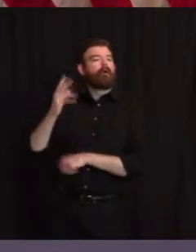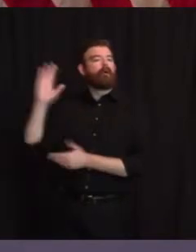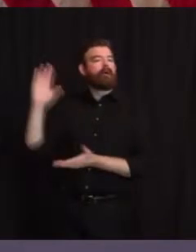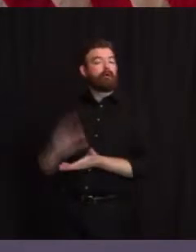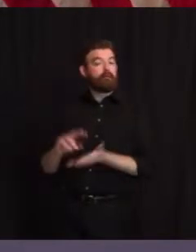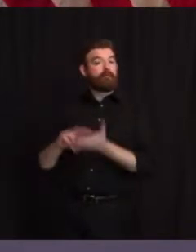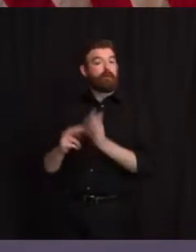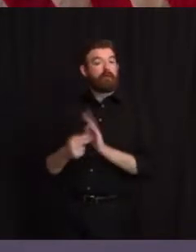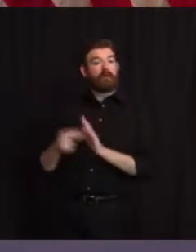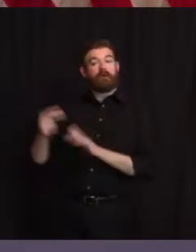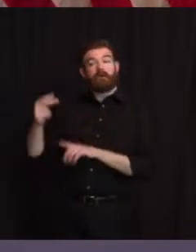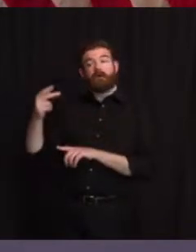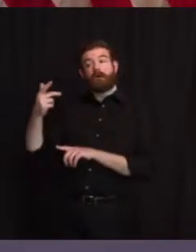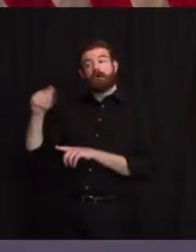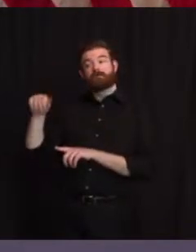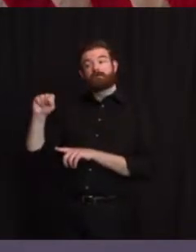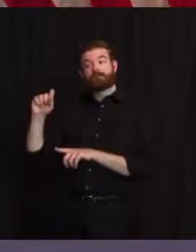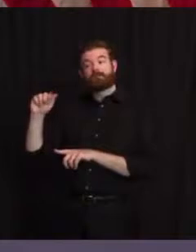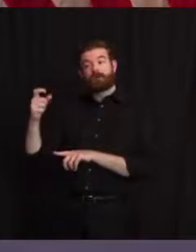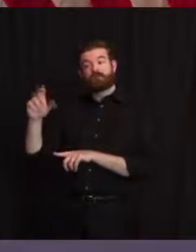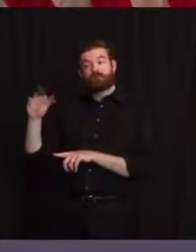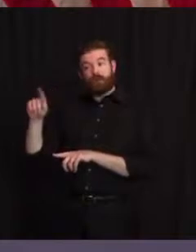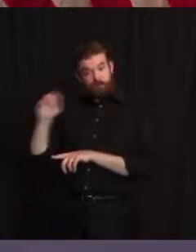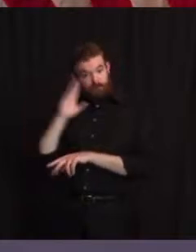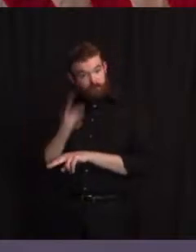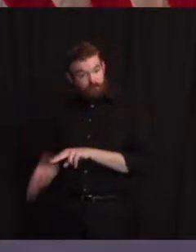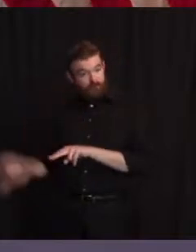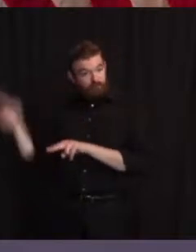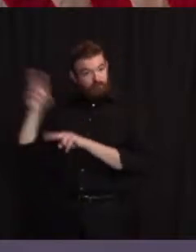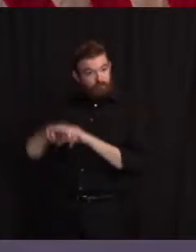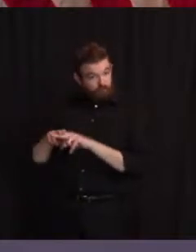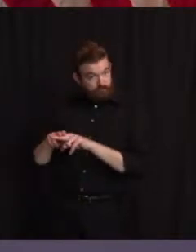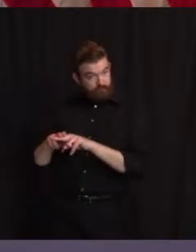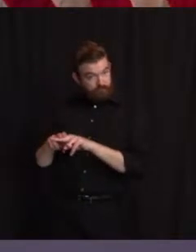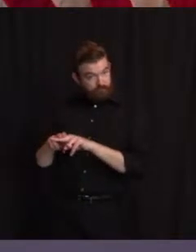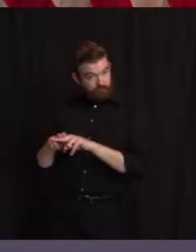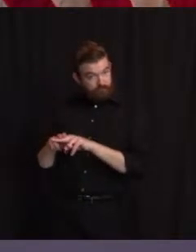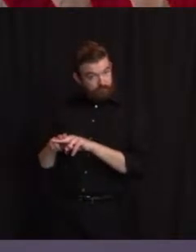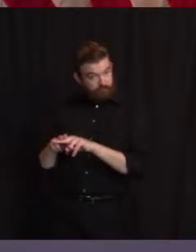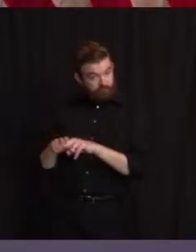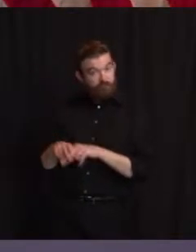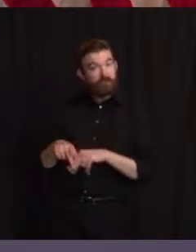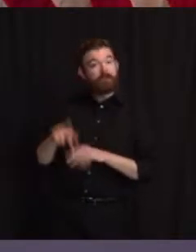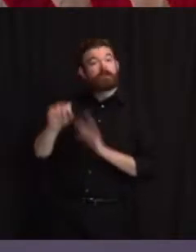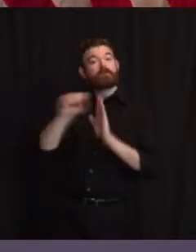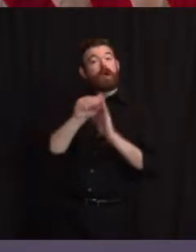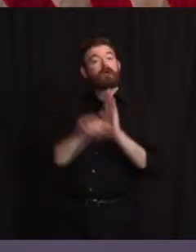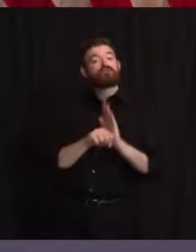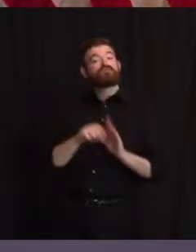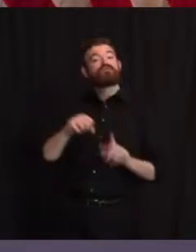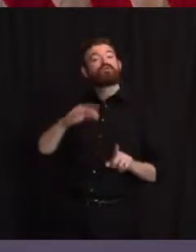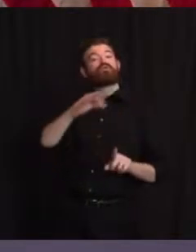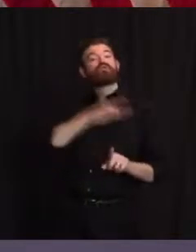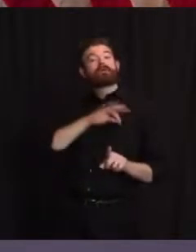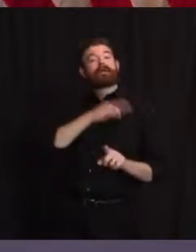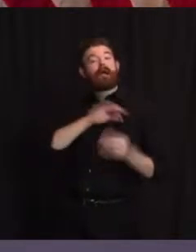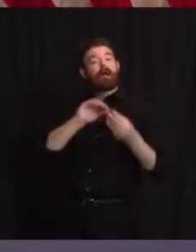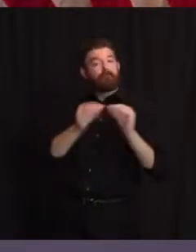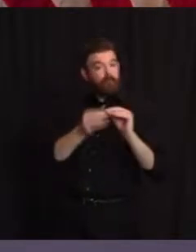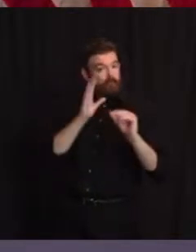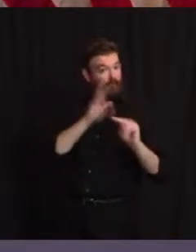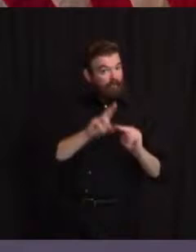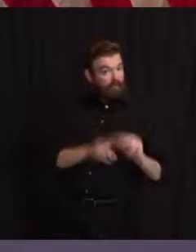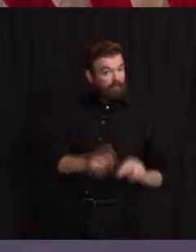down that the state's credit rating could go down? Could go down because of the